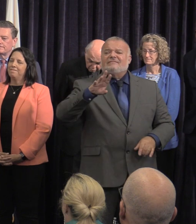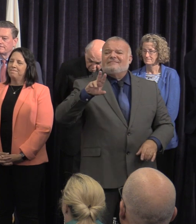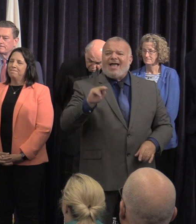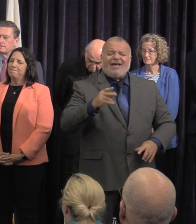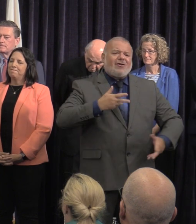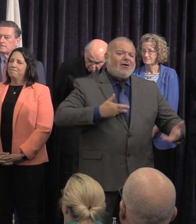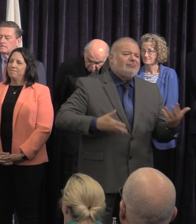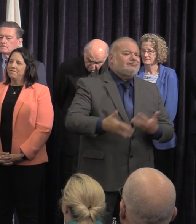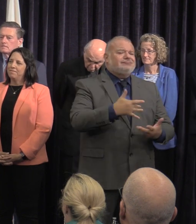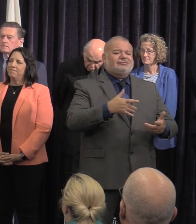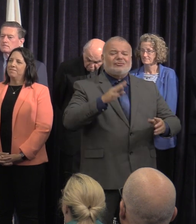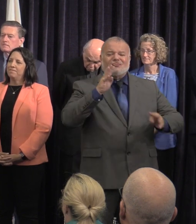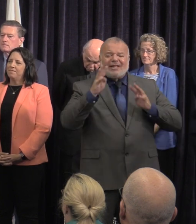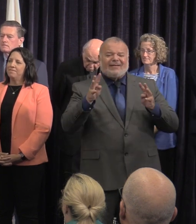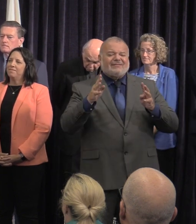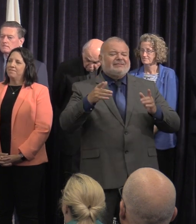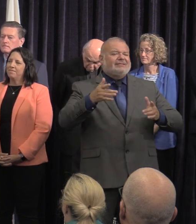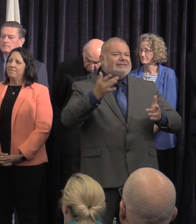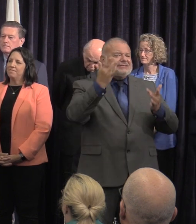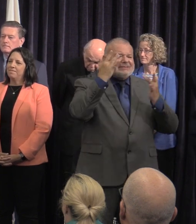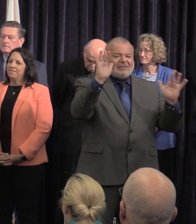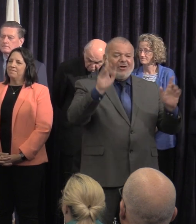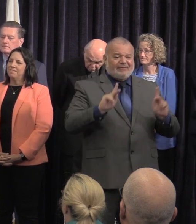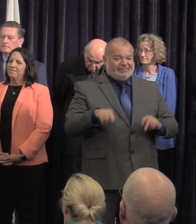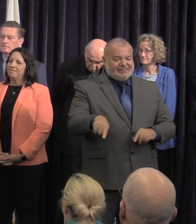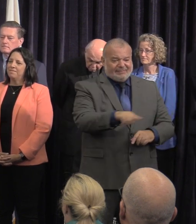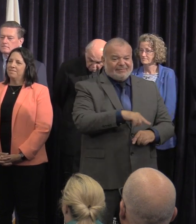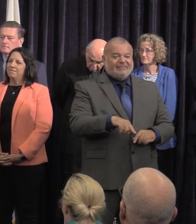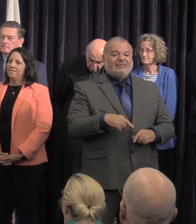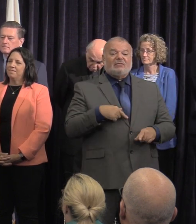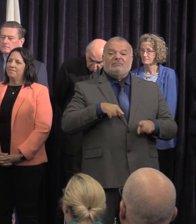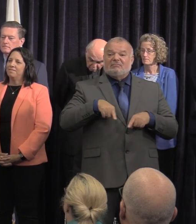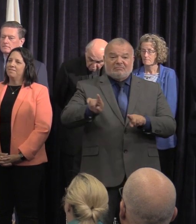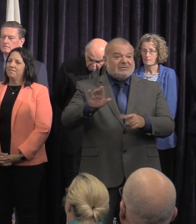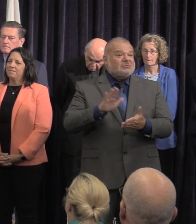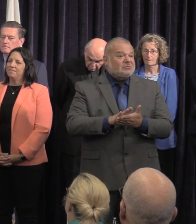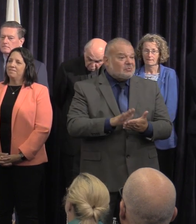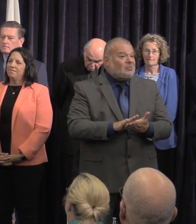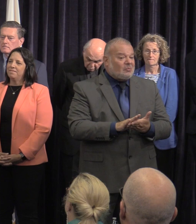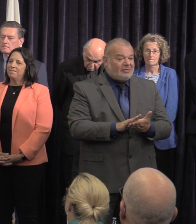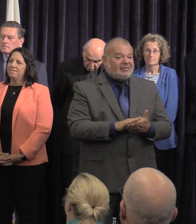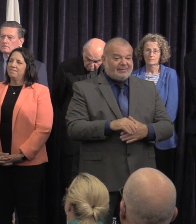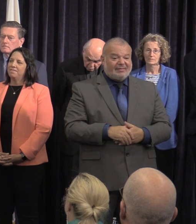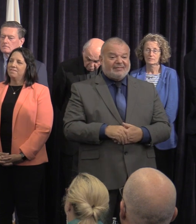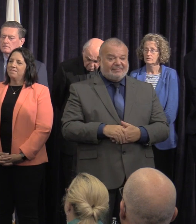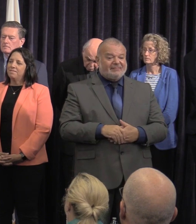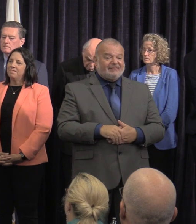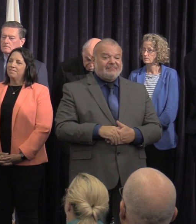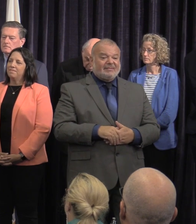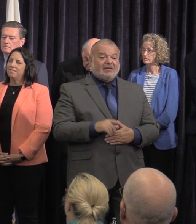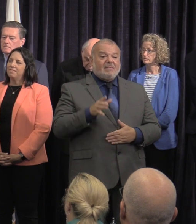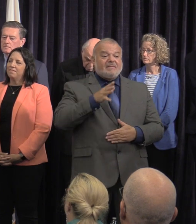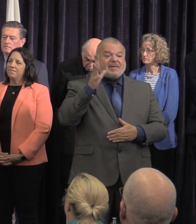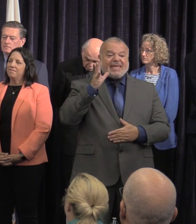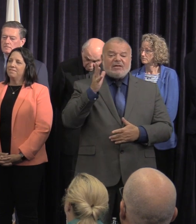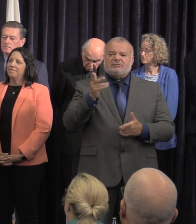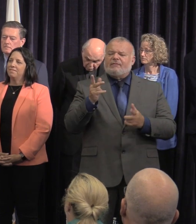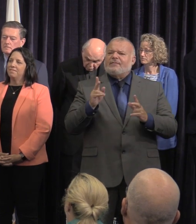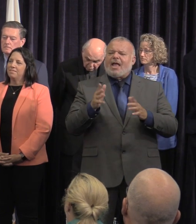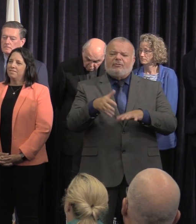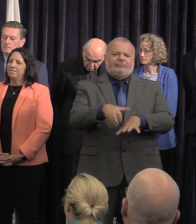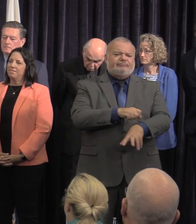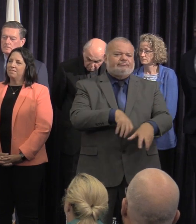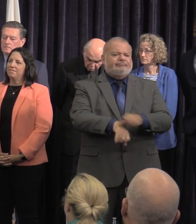and creative, and they will make excellent students in our classrooms. And their parents are driven and earnest